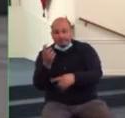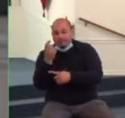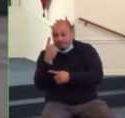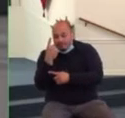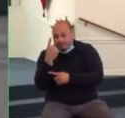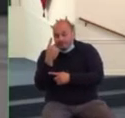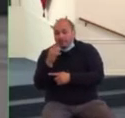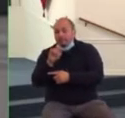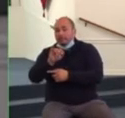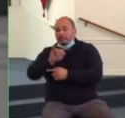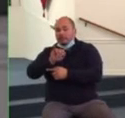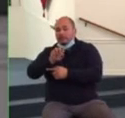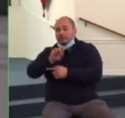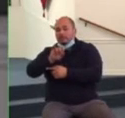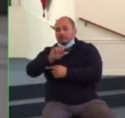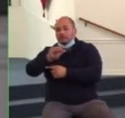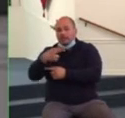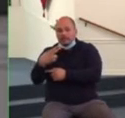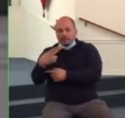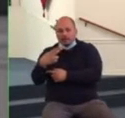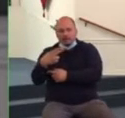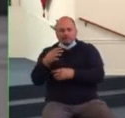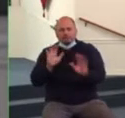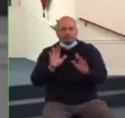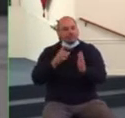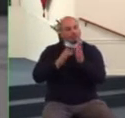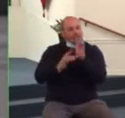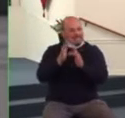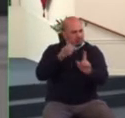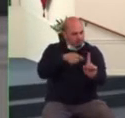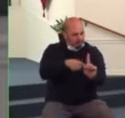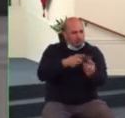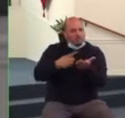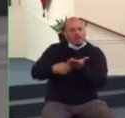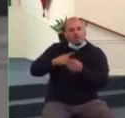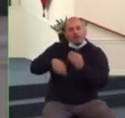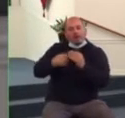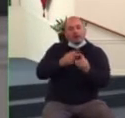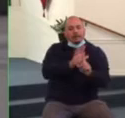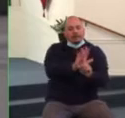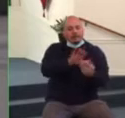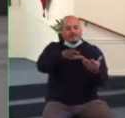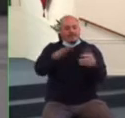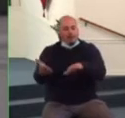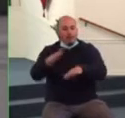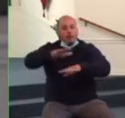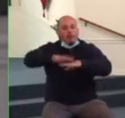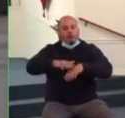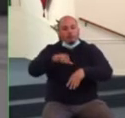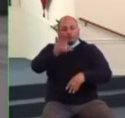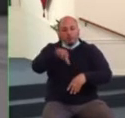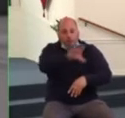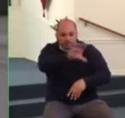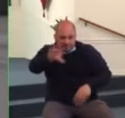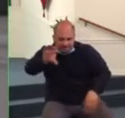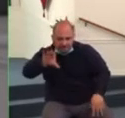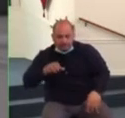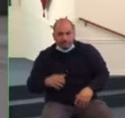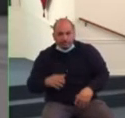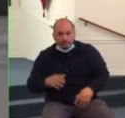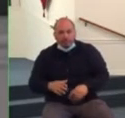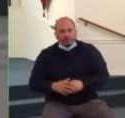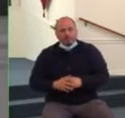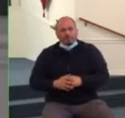So then the challenge in Jesus' teaching here is this. If you want